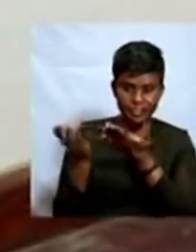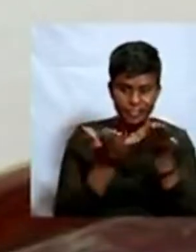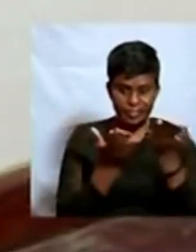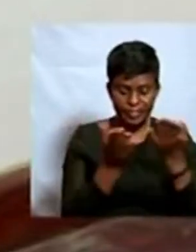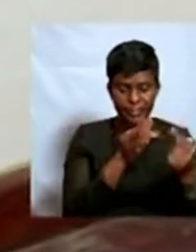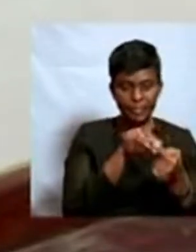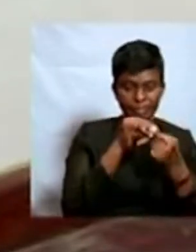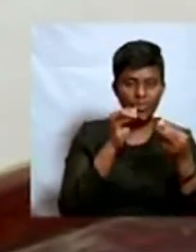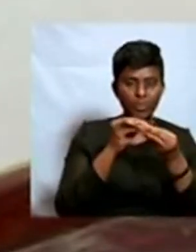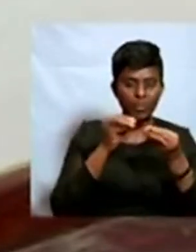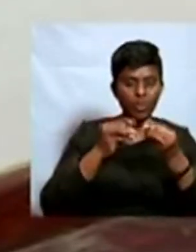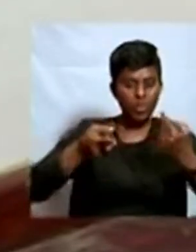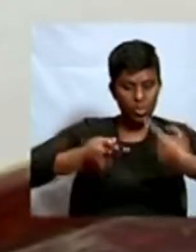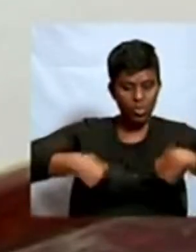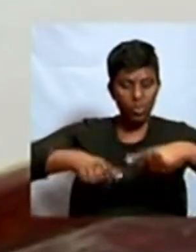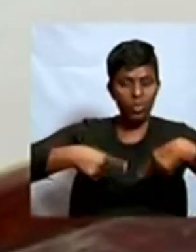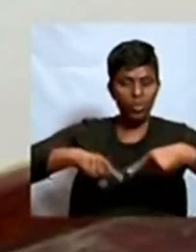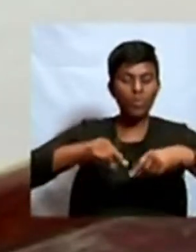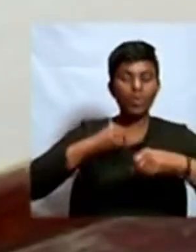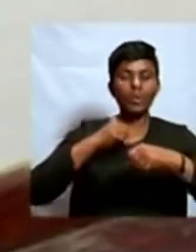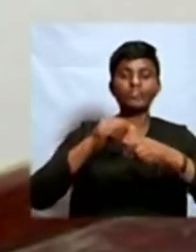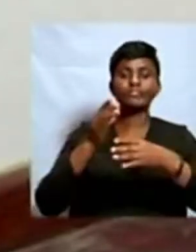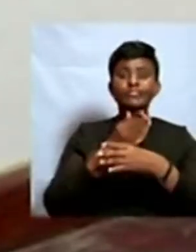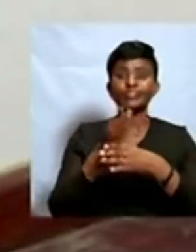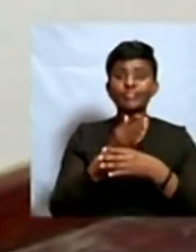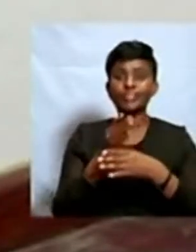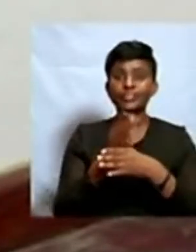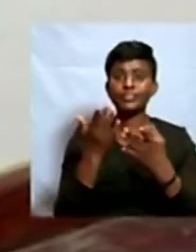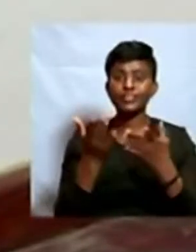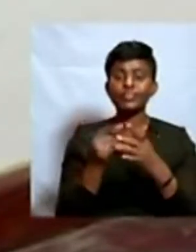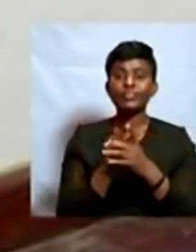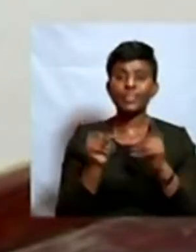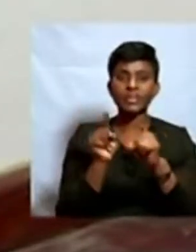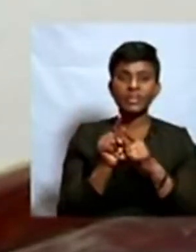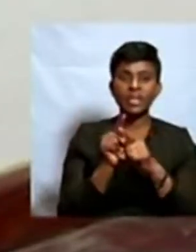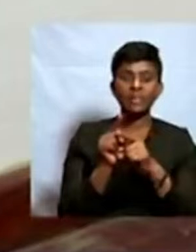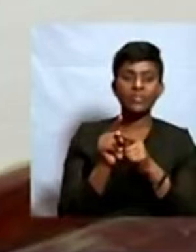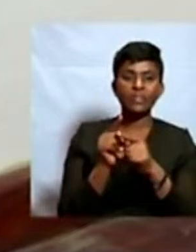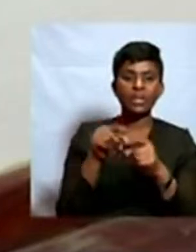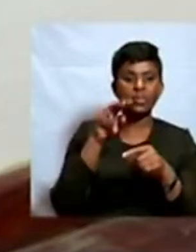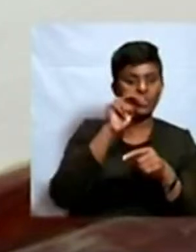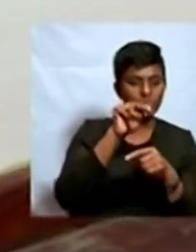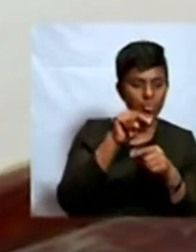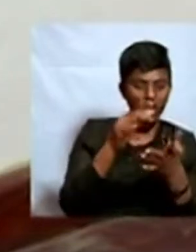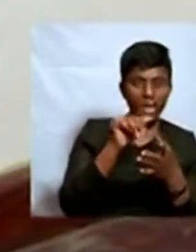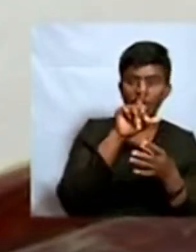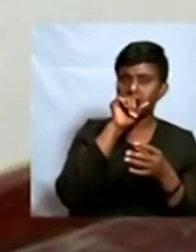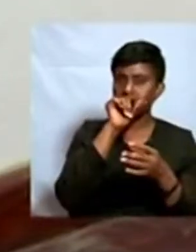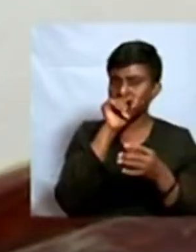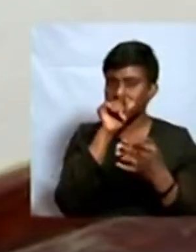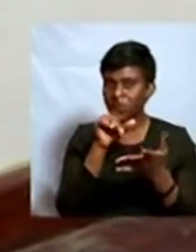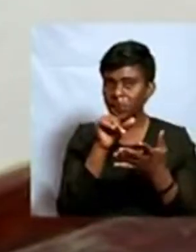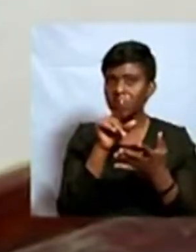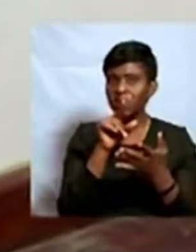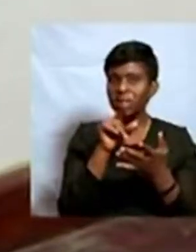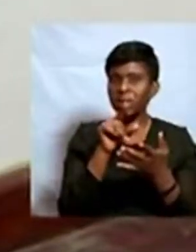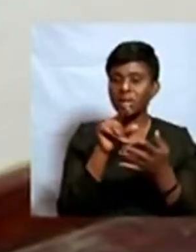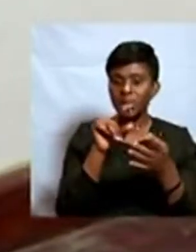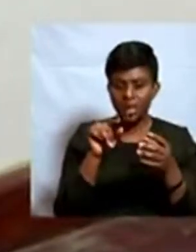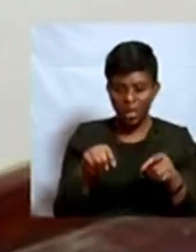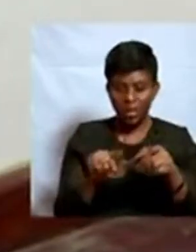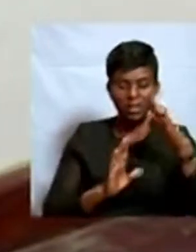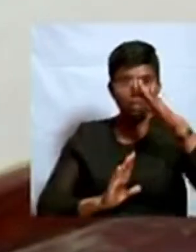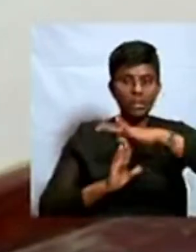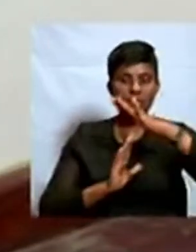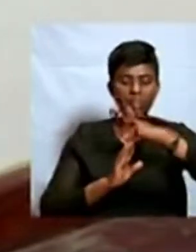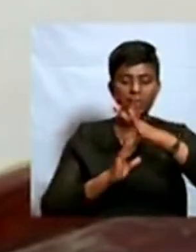particularly on the domestic, initially to the corporate, to Ndola, to Livingston. Our presence was very limited.